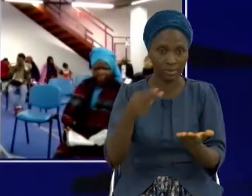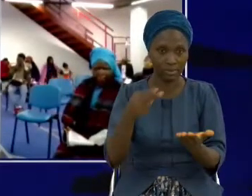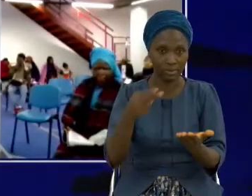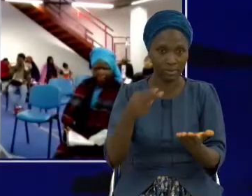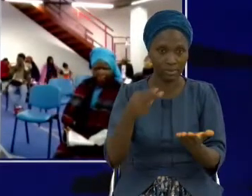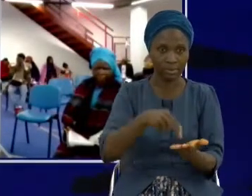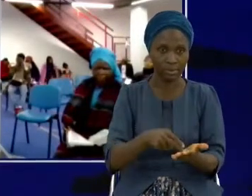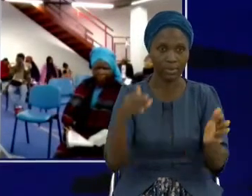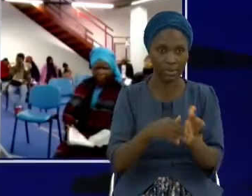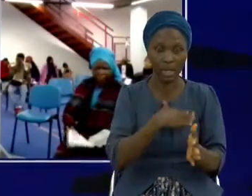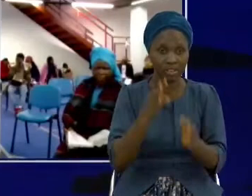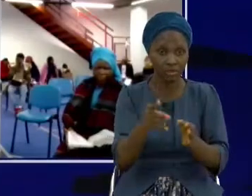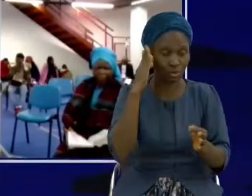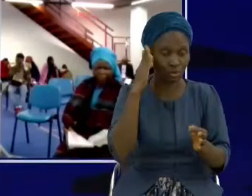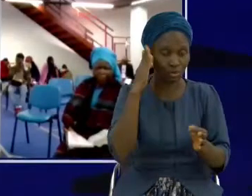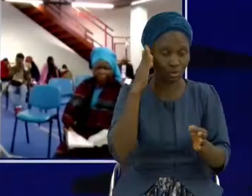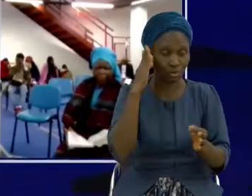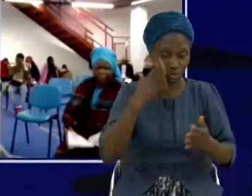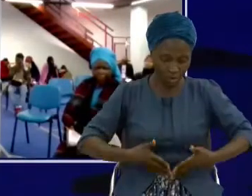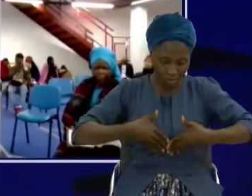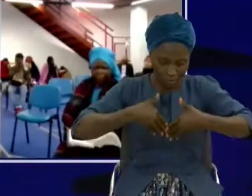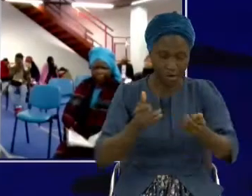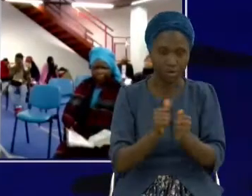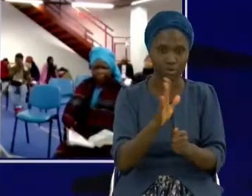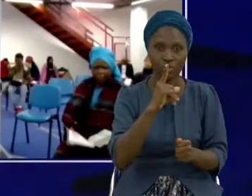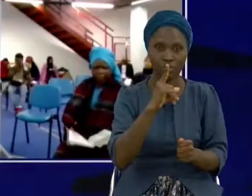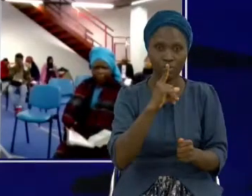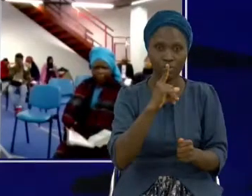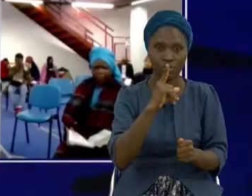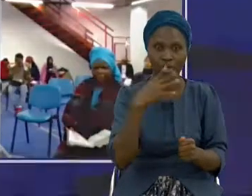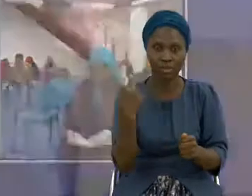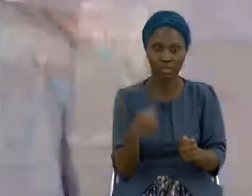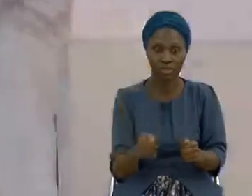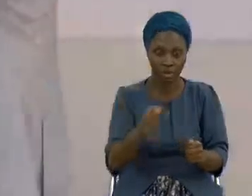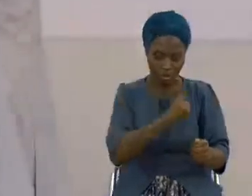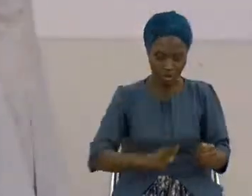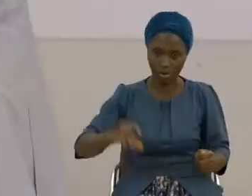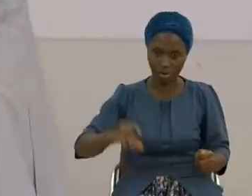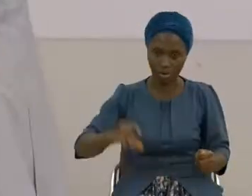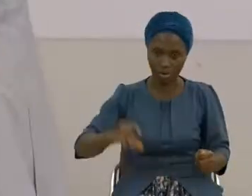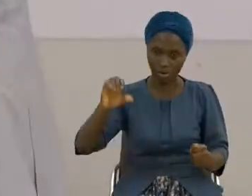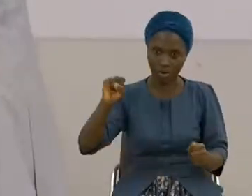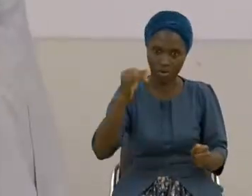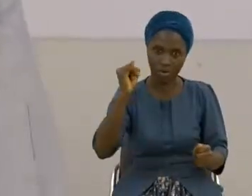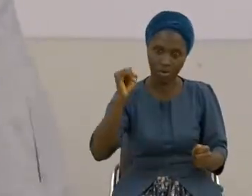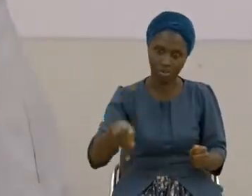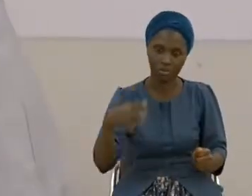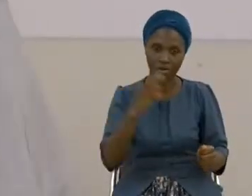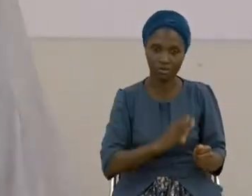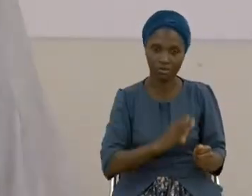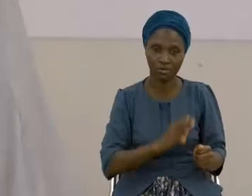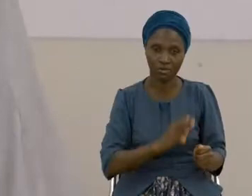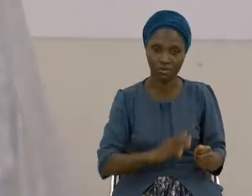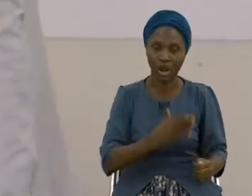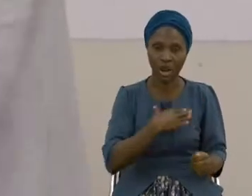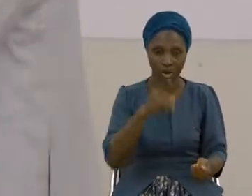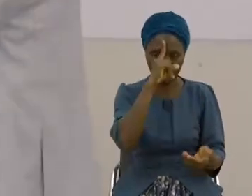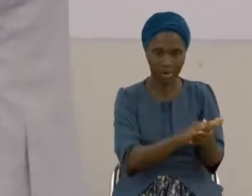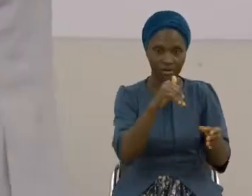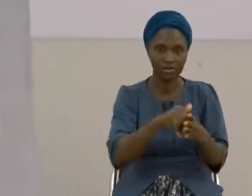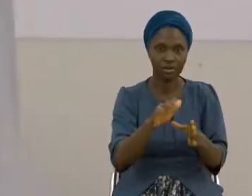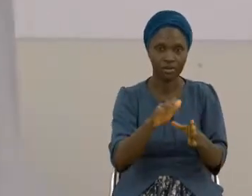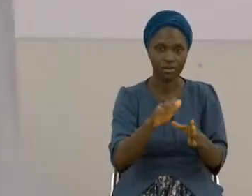christ i shall believe in thine hearts that god has raised him from the